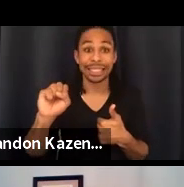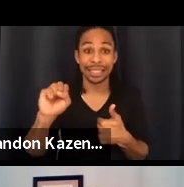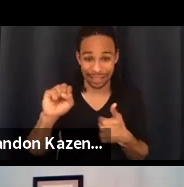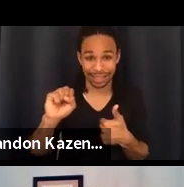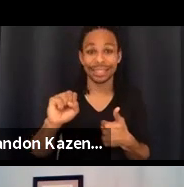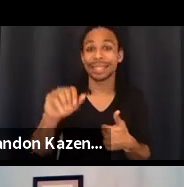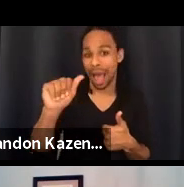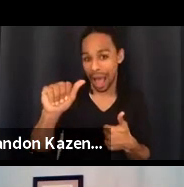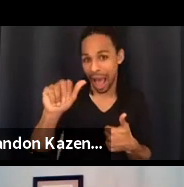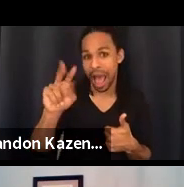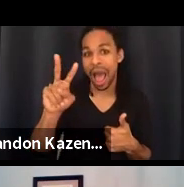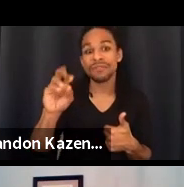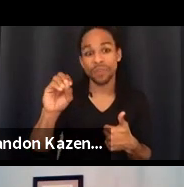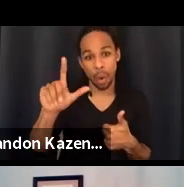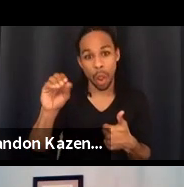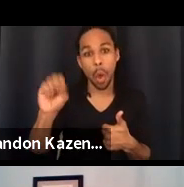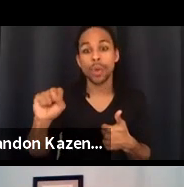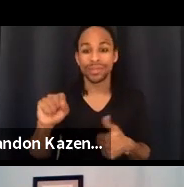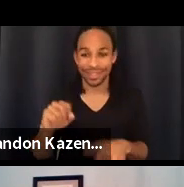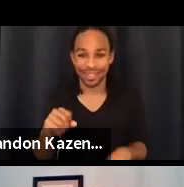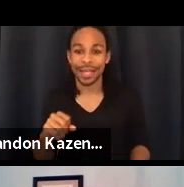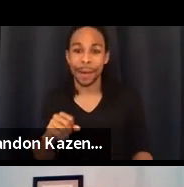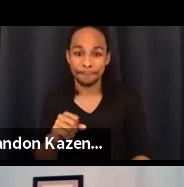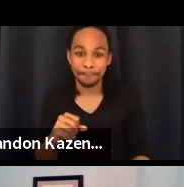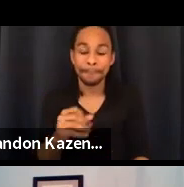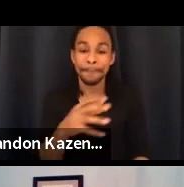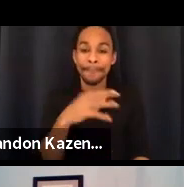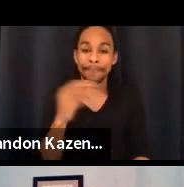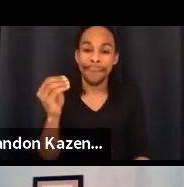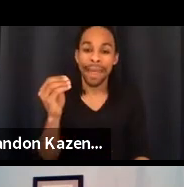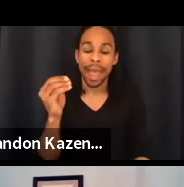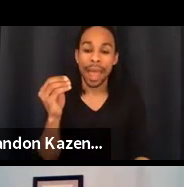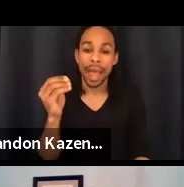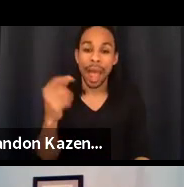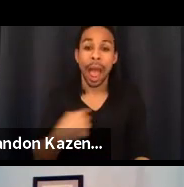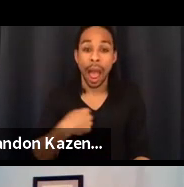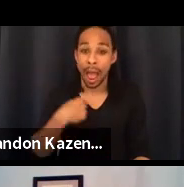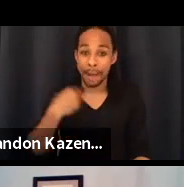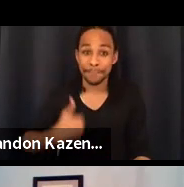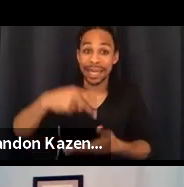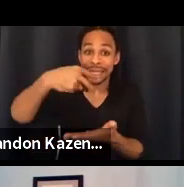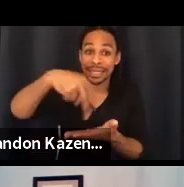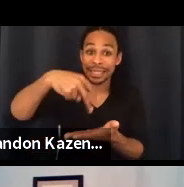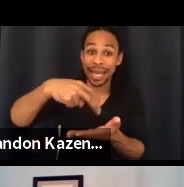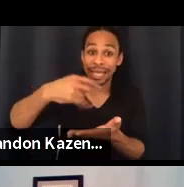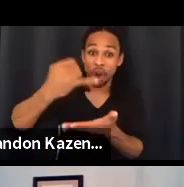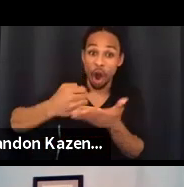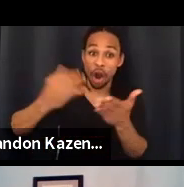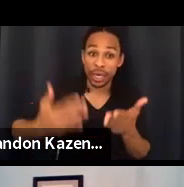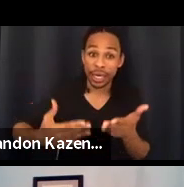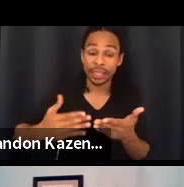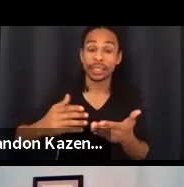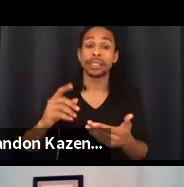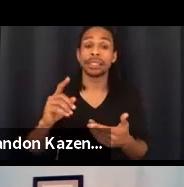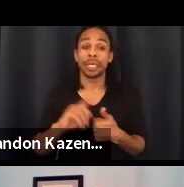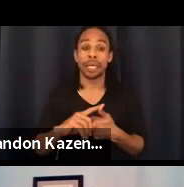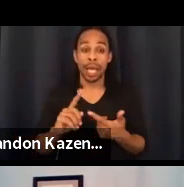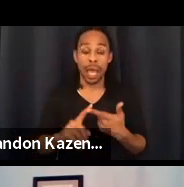I pronounced it in Spanish. I am a dance artist and it's a comment, but